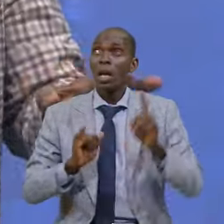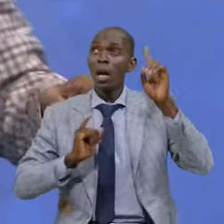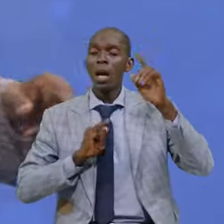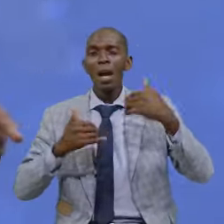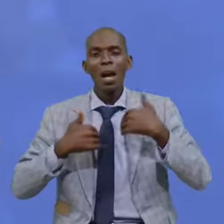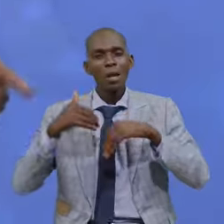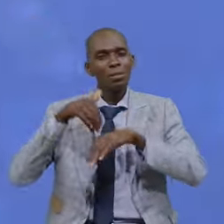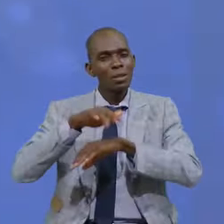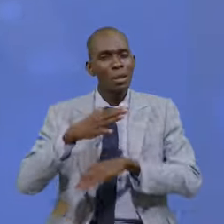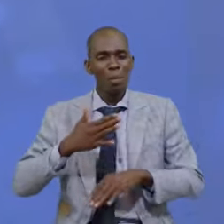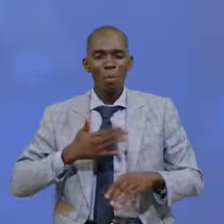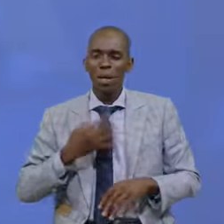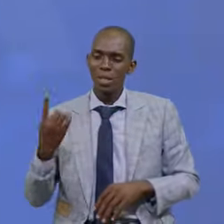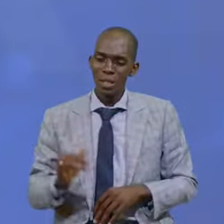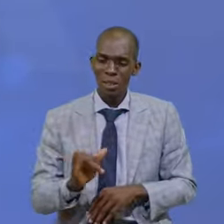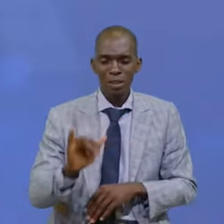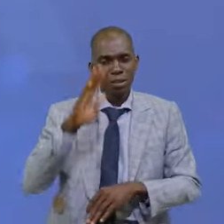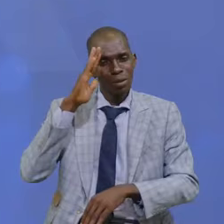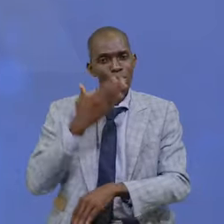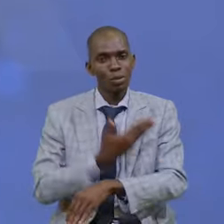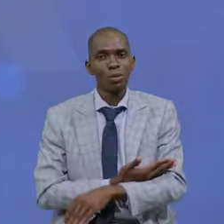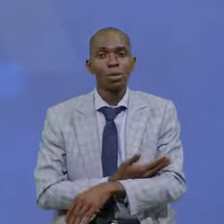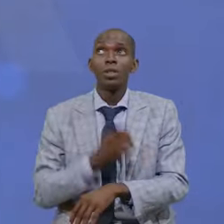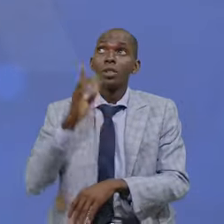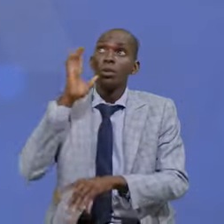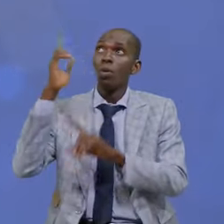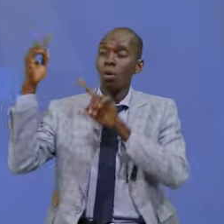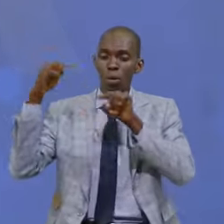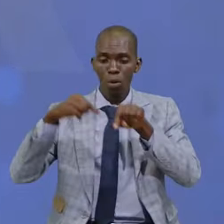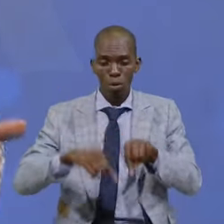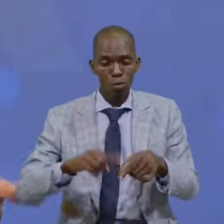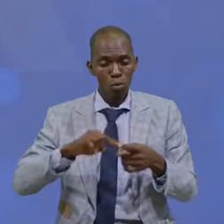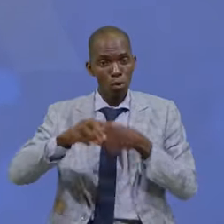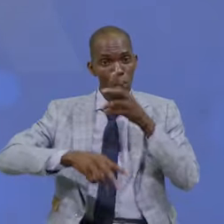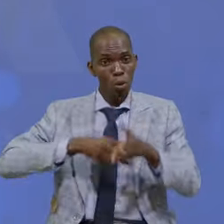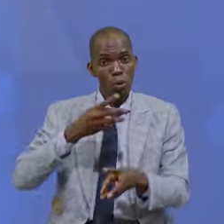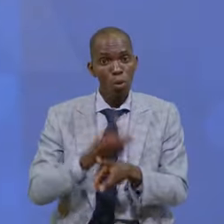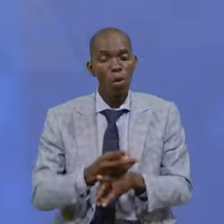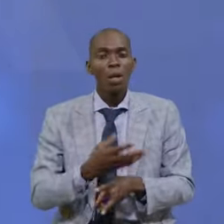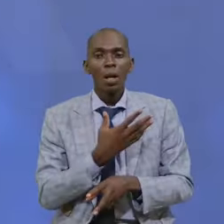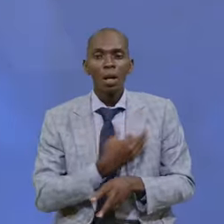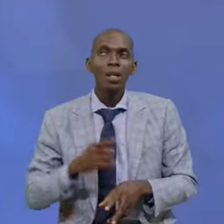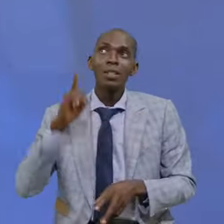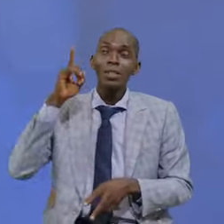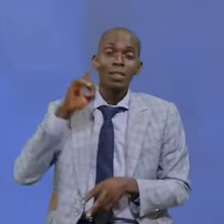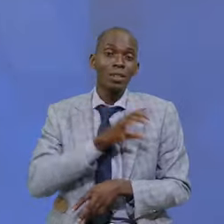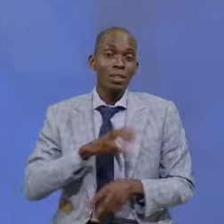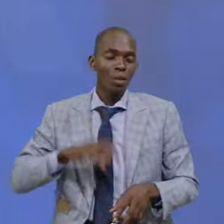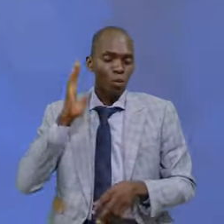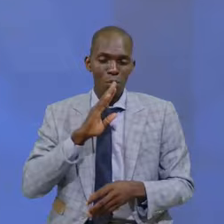of God. He will go into the world, and he'll be born like a baby.